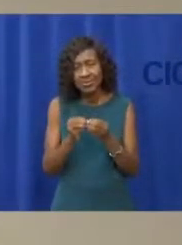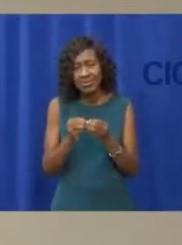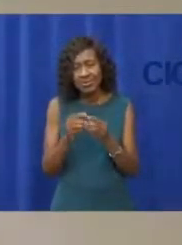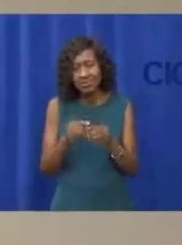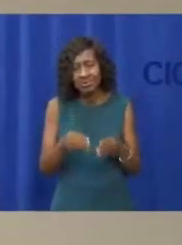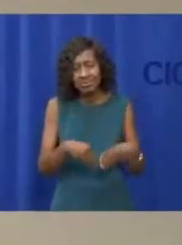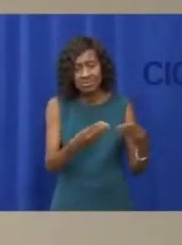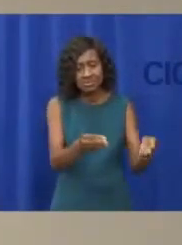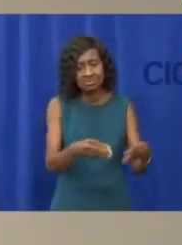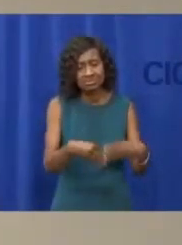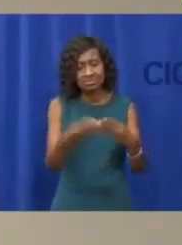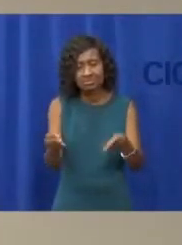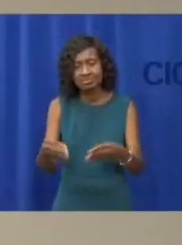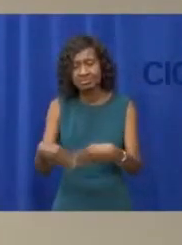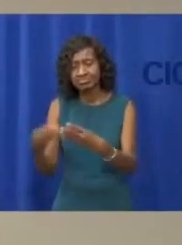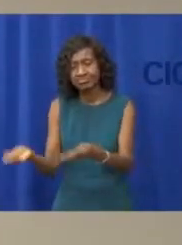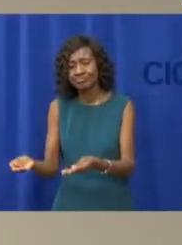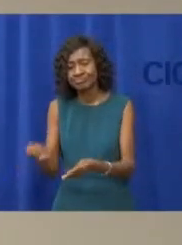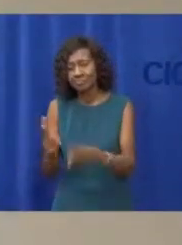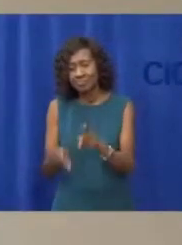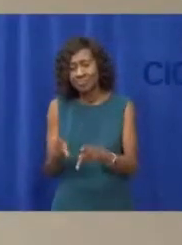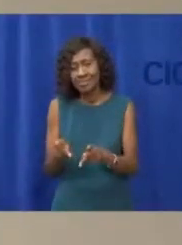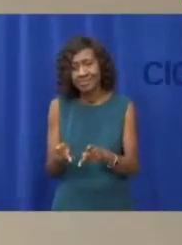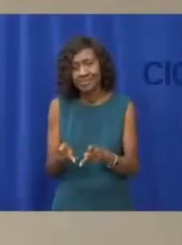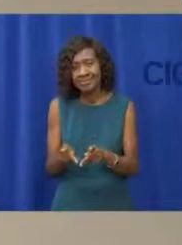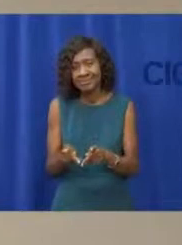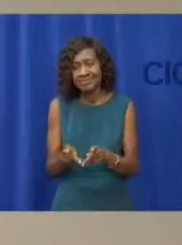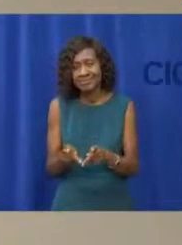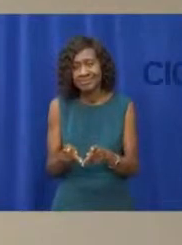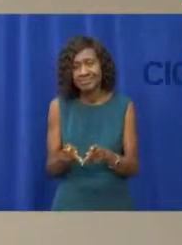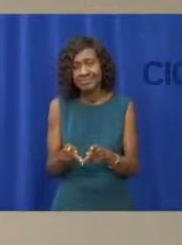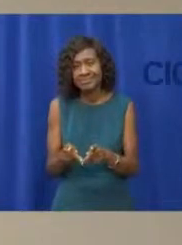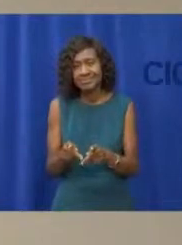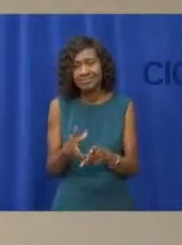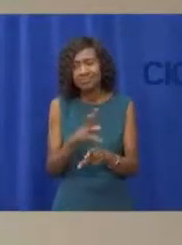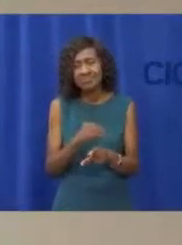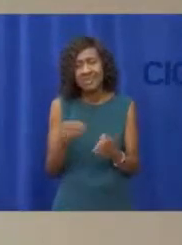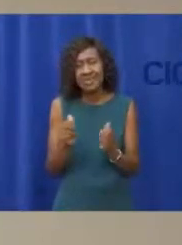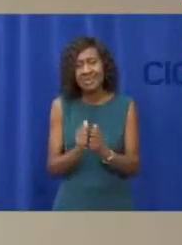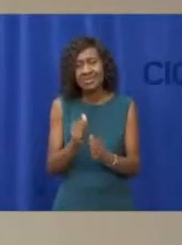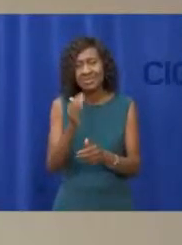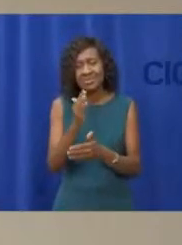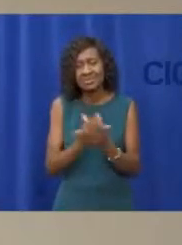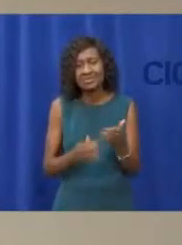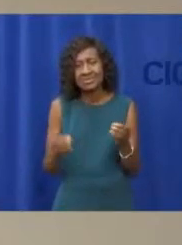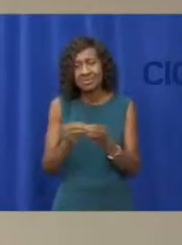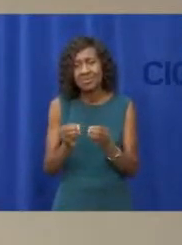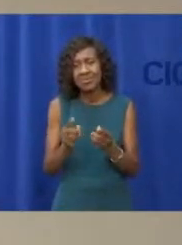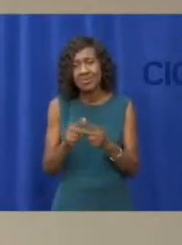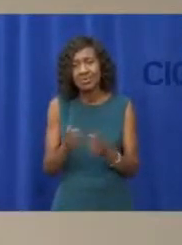them out in the communities, etc. And with some of the other shipments that we have coming in.